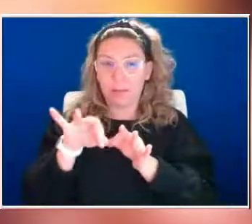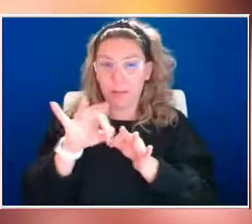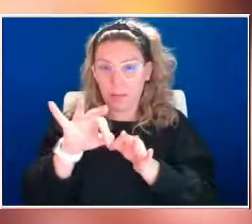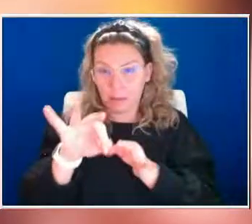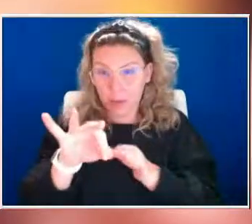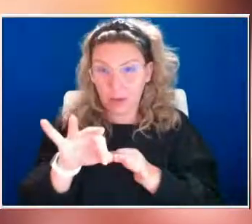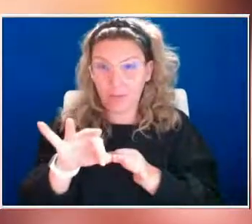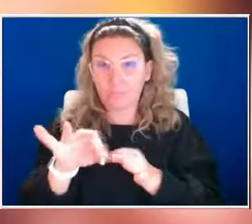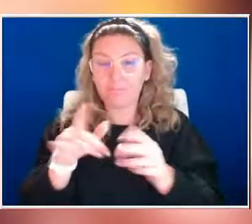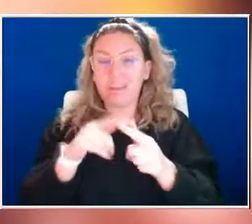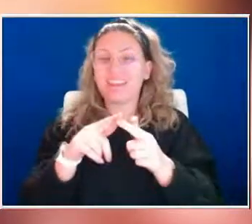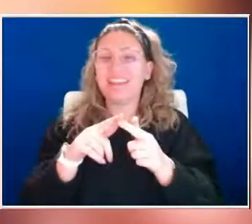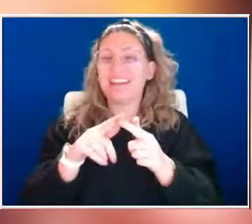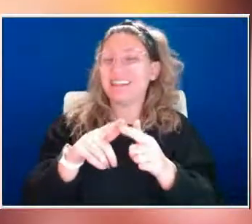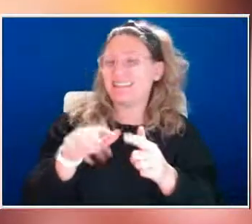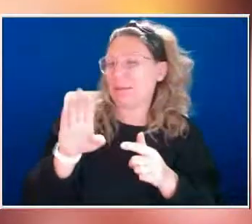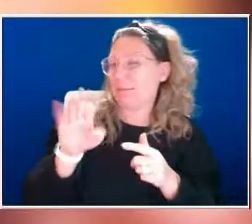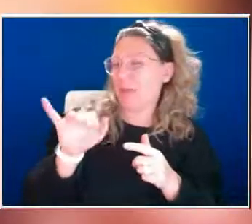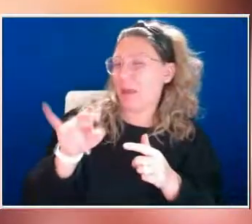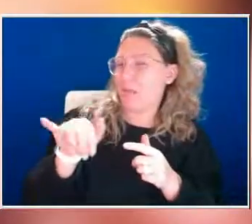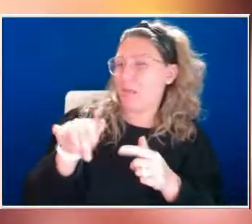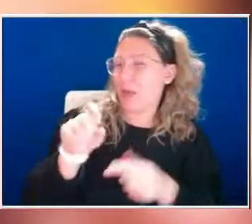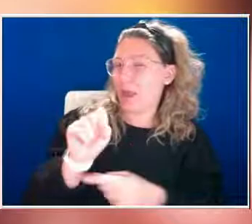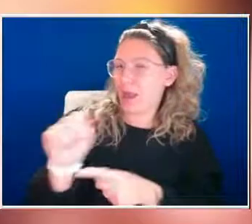creates our bypass, sort of offloading them.